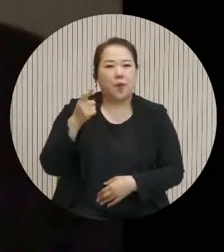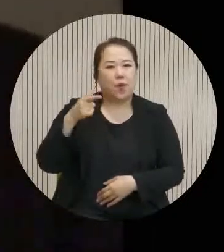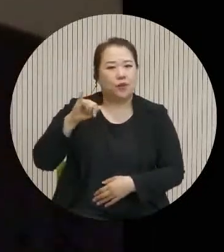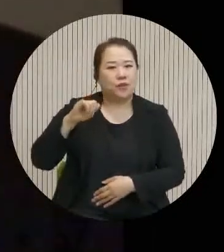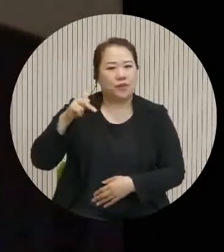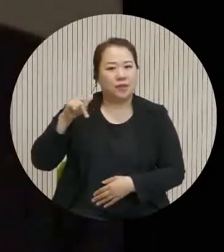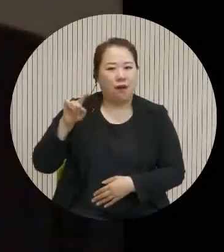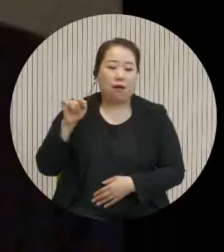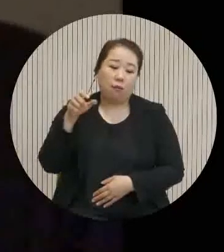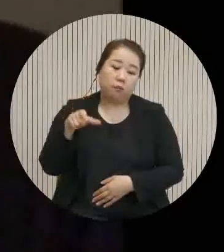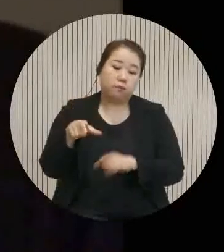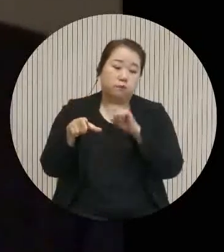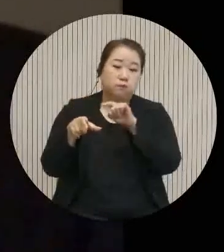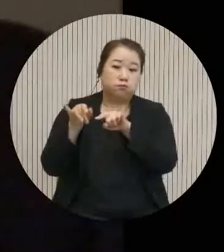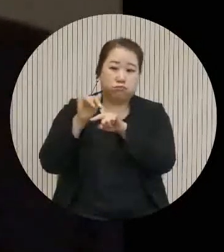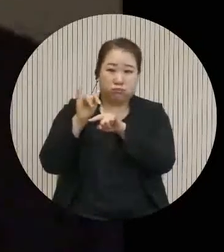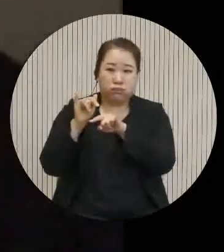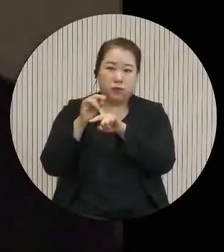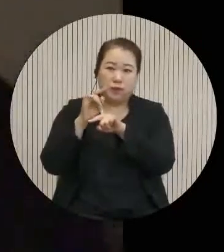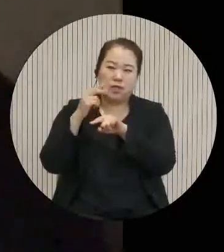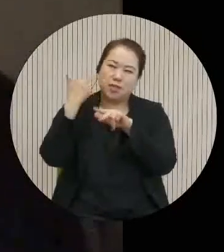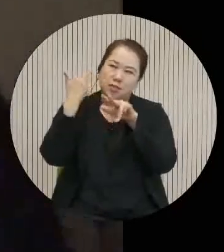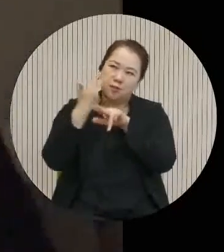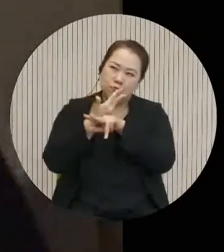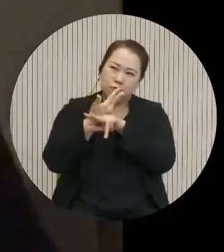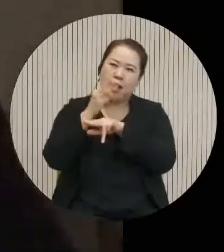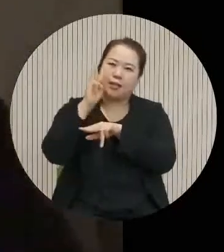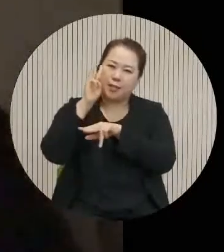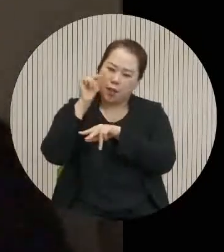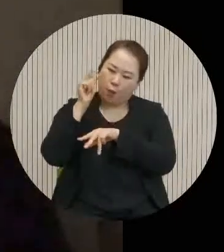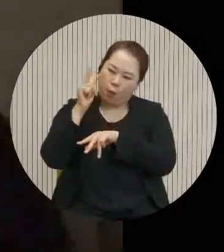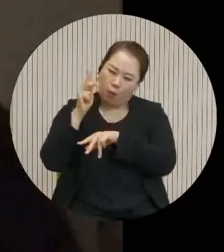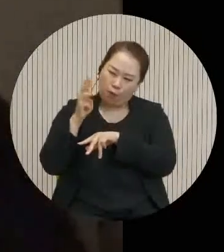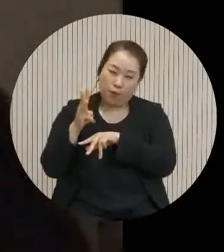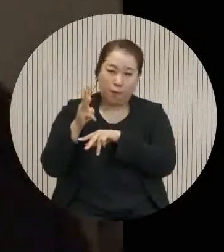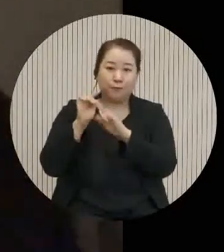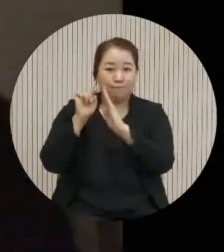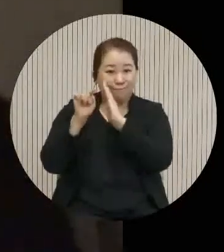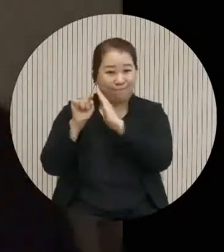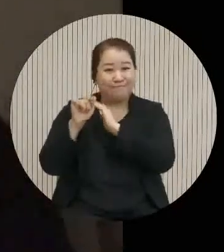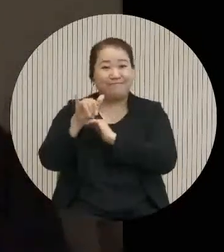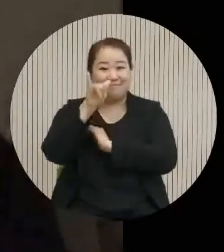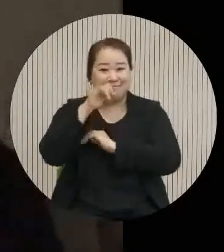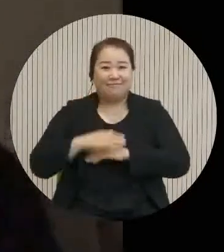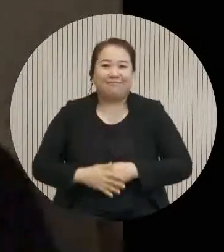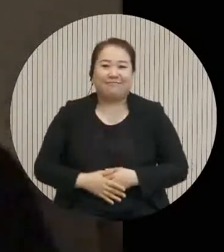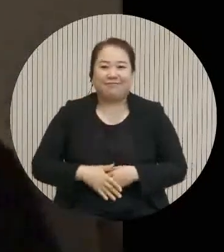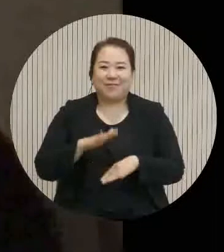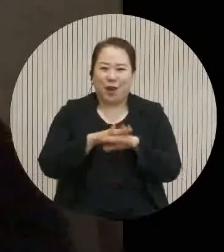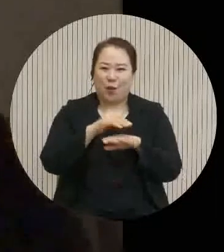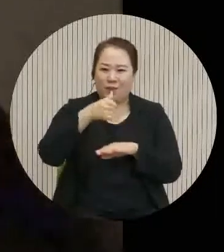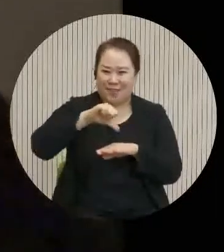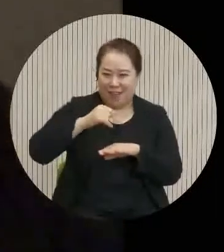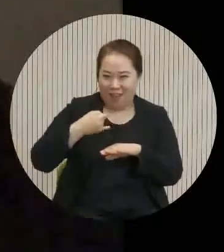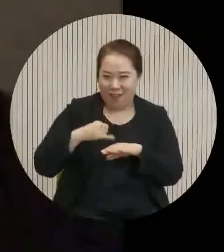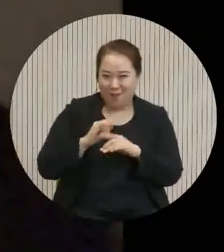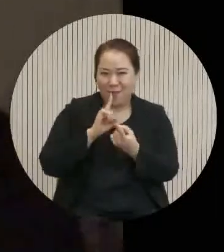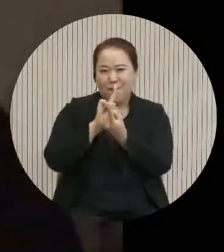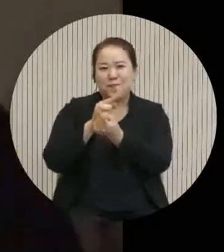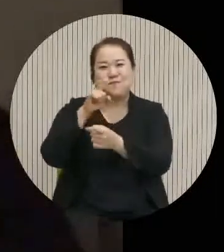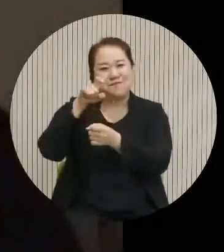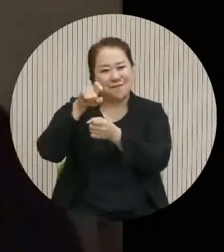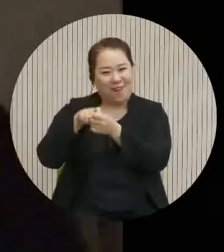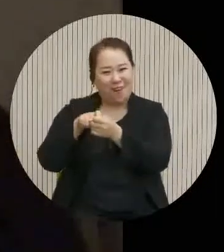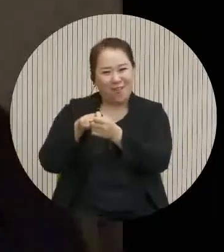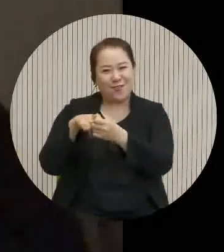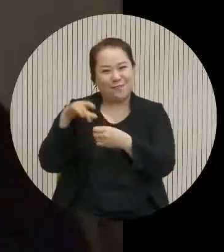3 days a week. One reason is to see my grandchildren. You just met Sydney. She has a wonderful brother, Julian, and I used to like to